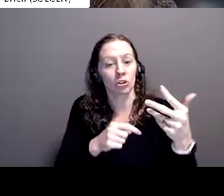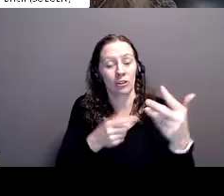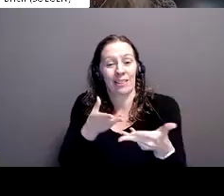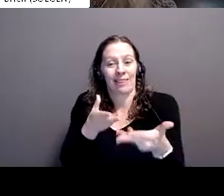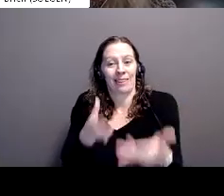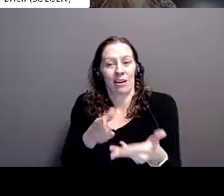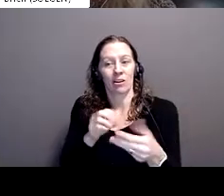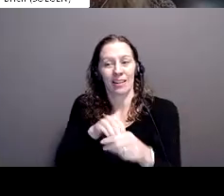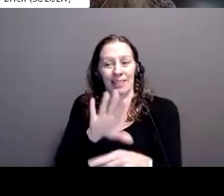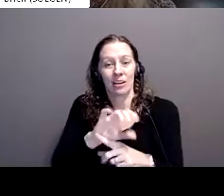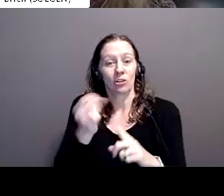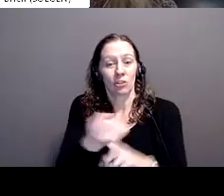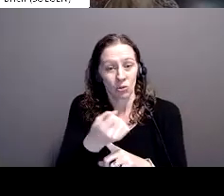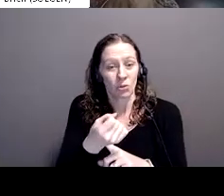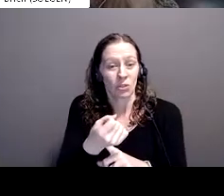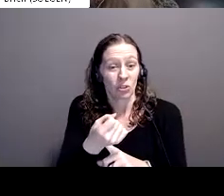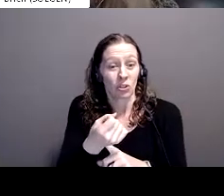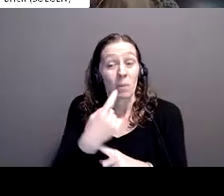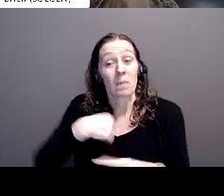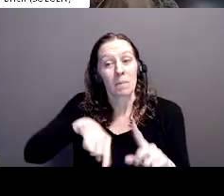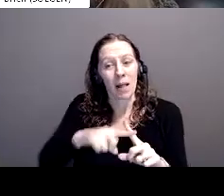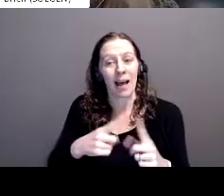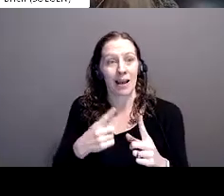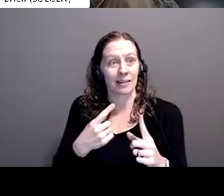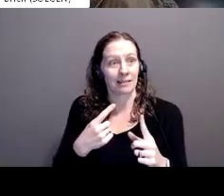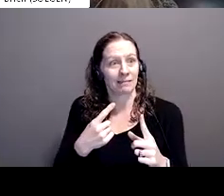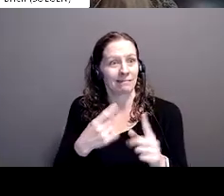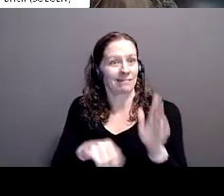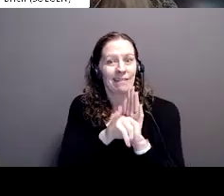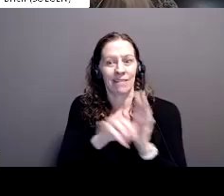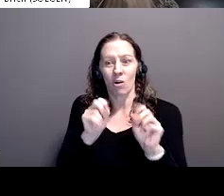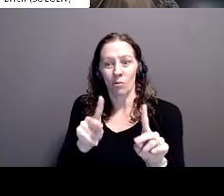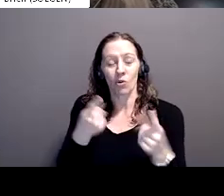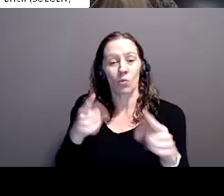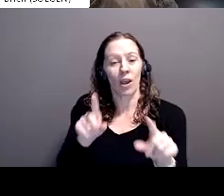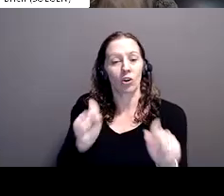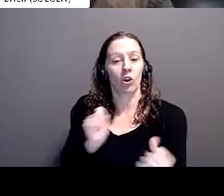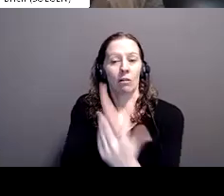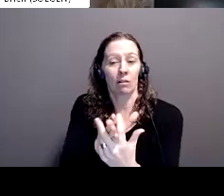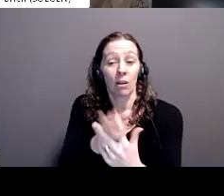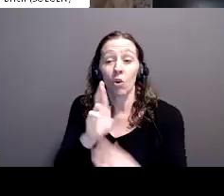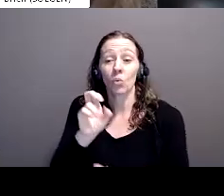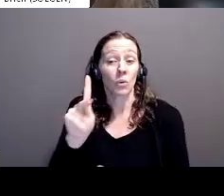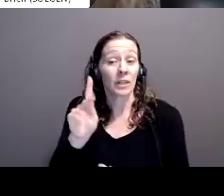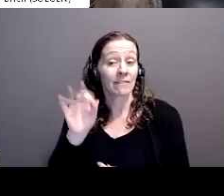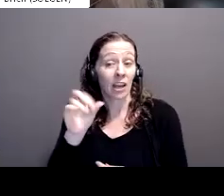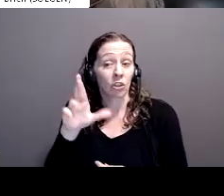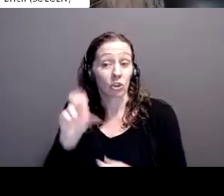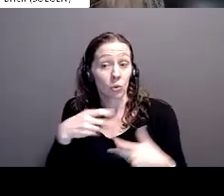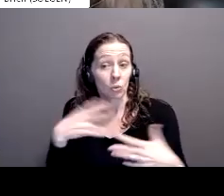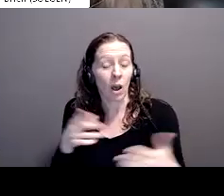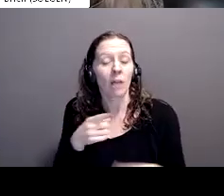that had been there. So the risk factors identified were Mr. Ryan's history of